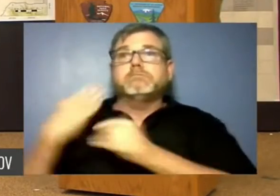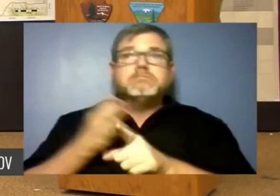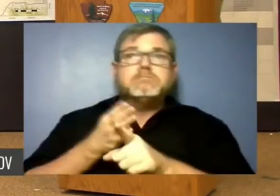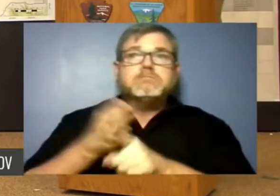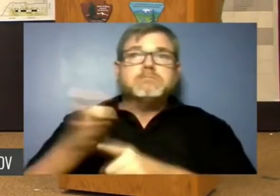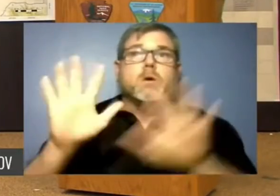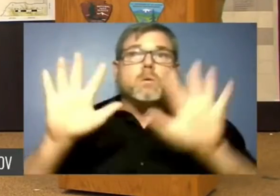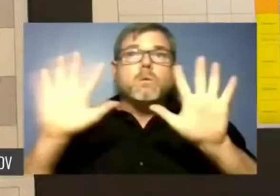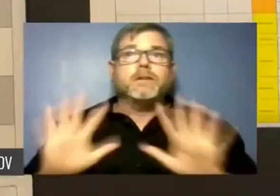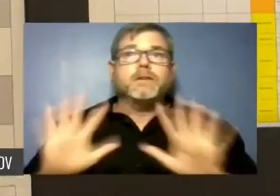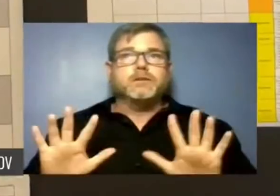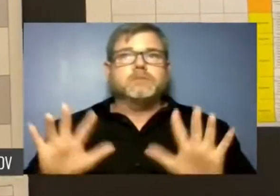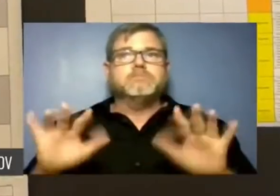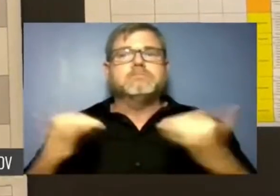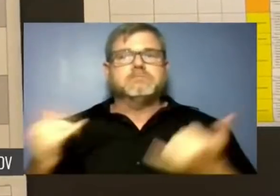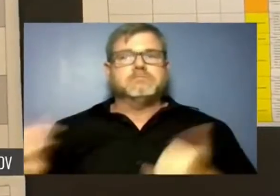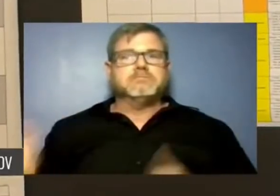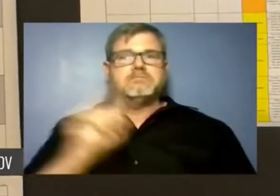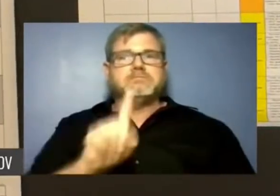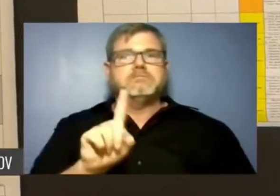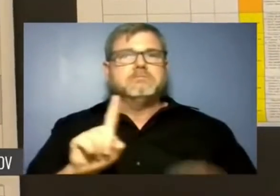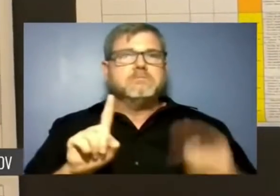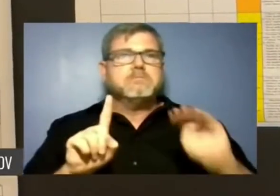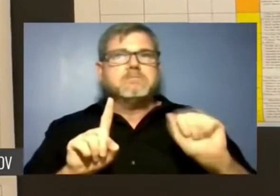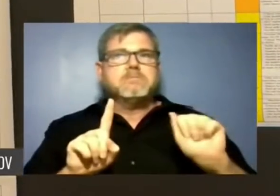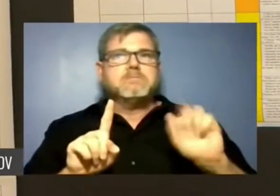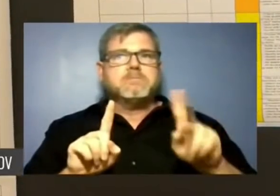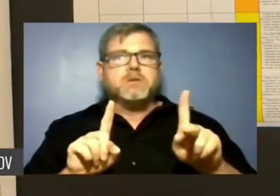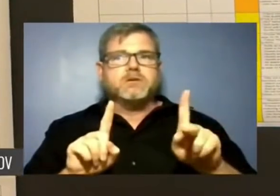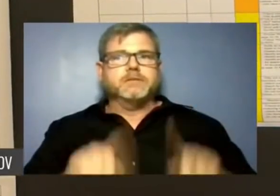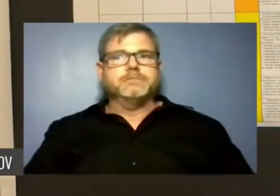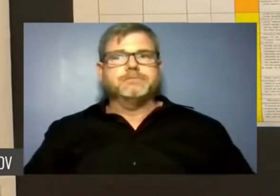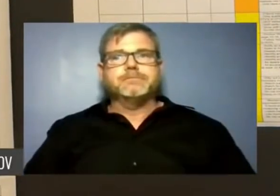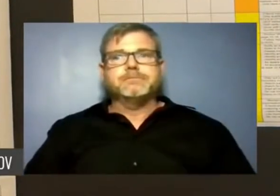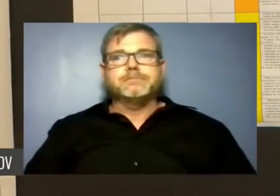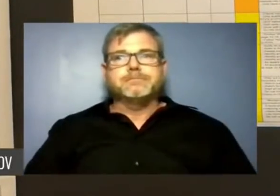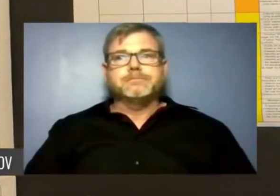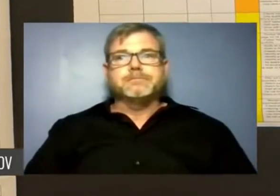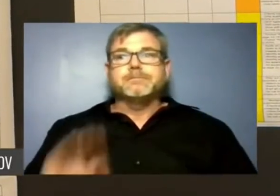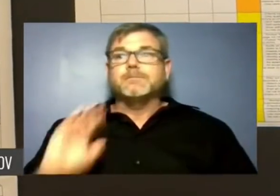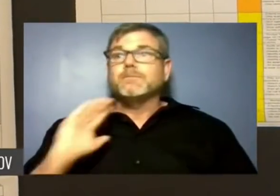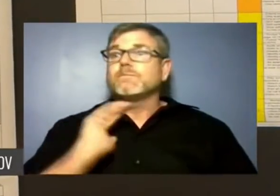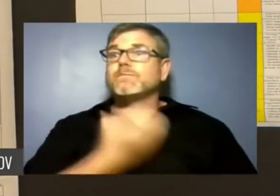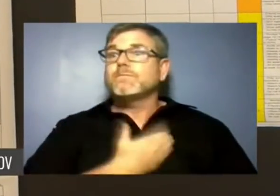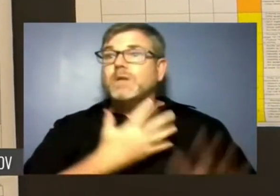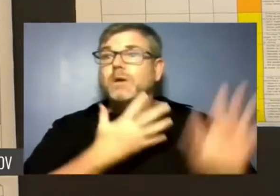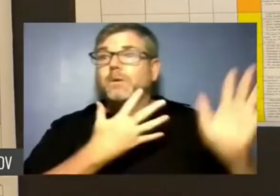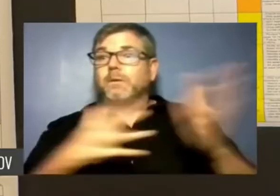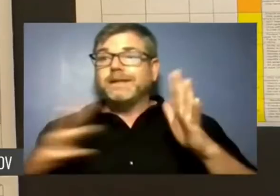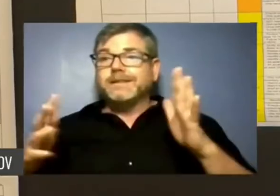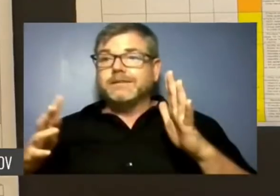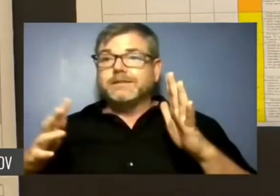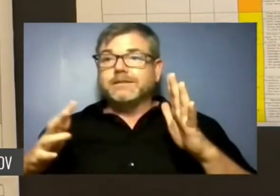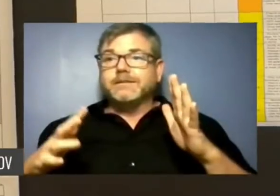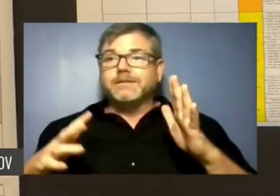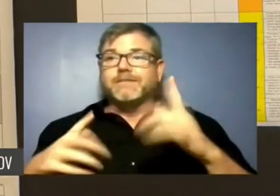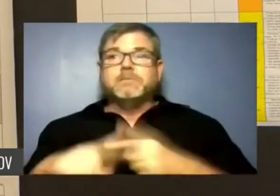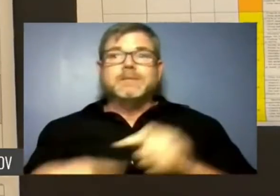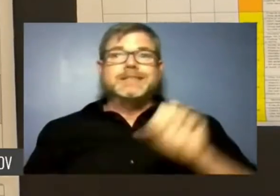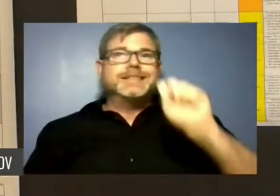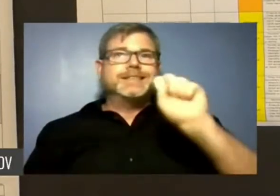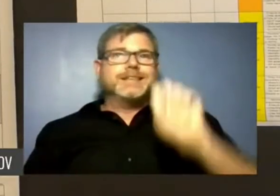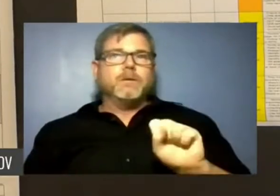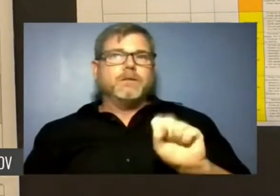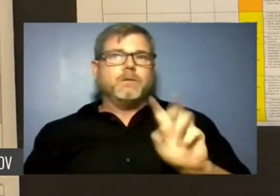here on the fire. Our winds are going to be out of the southwest starting tomorrow, and it's actually going to continue into next week. They will get a little bit stronger for